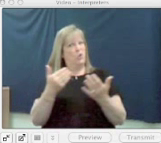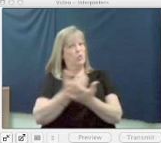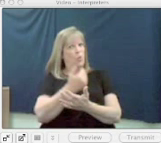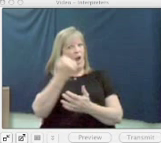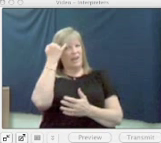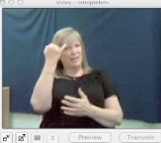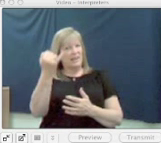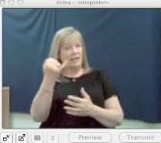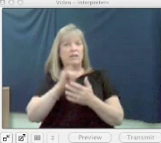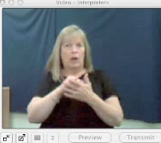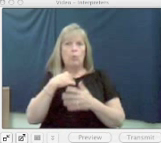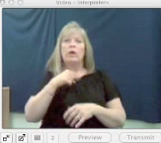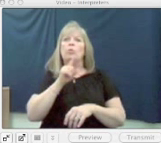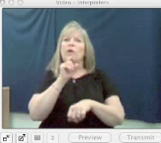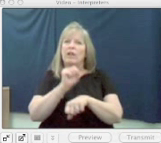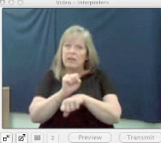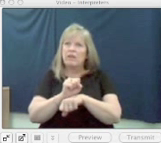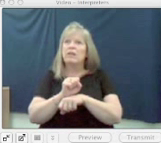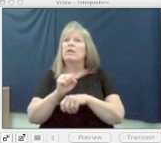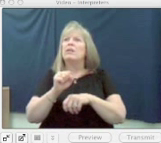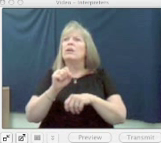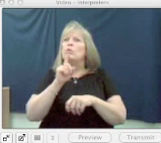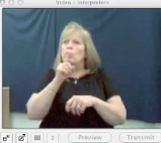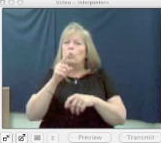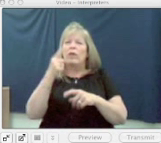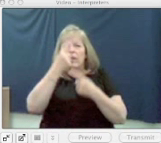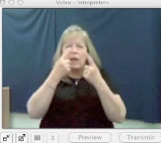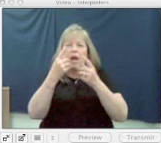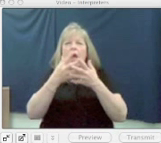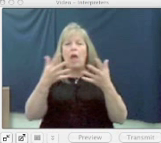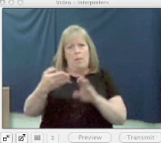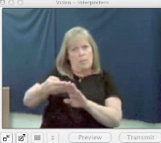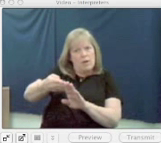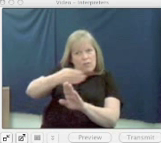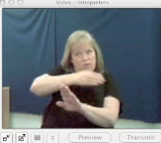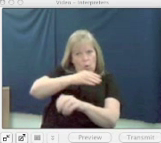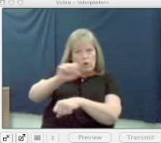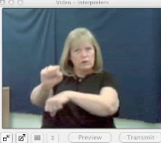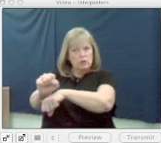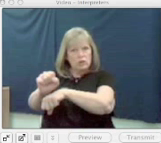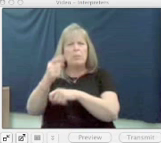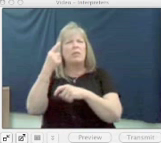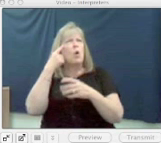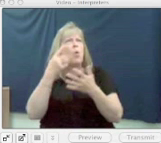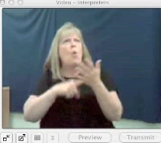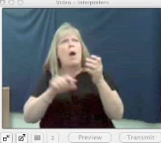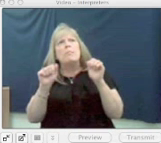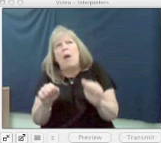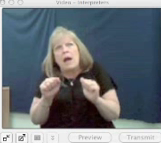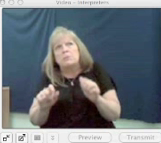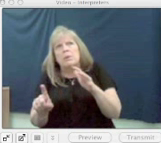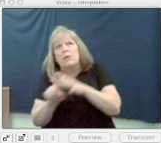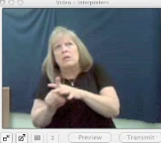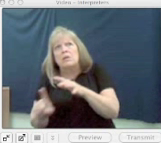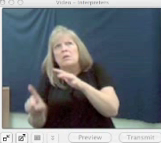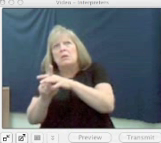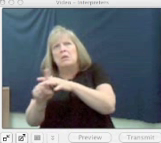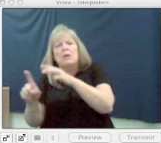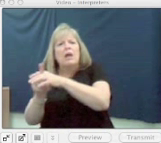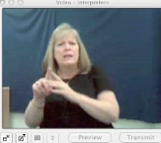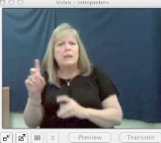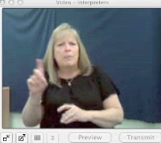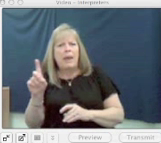considerable time thinking through what some of these demands might be is foreign to us because we've gotten so good at doing it